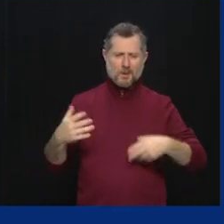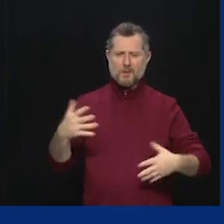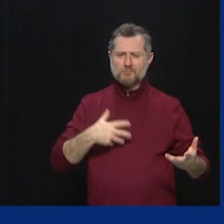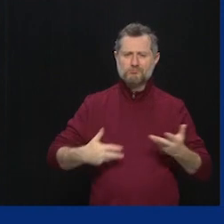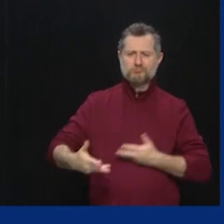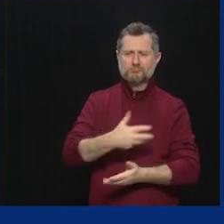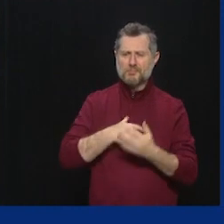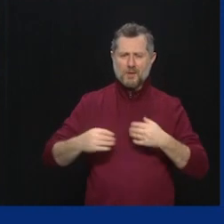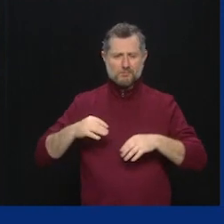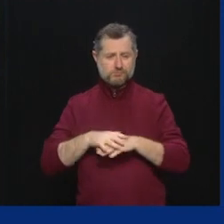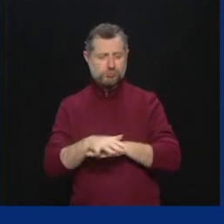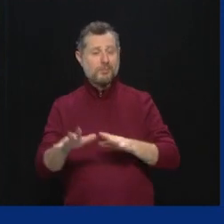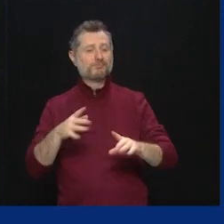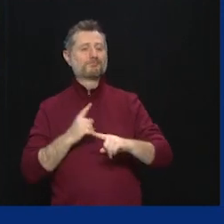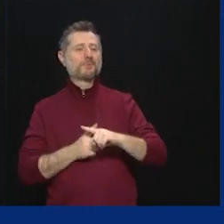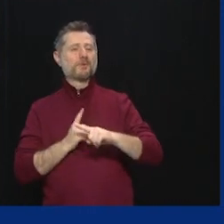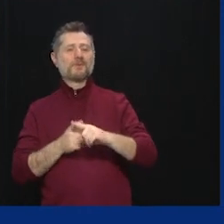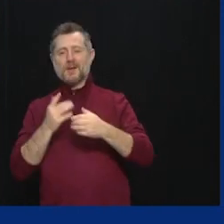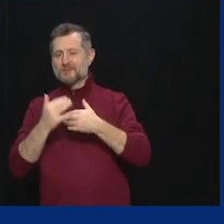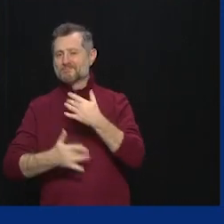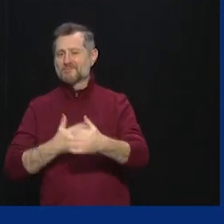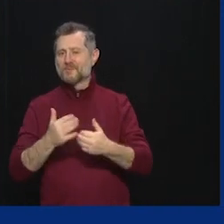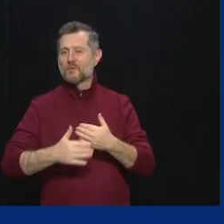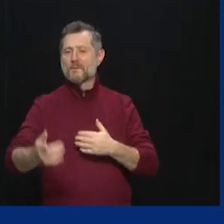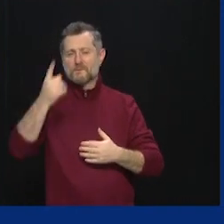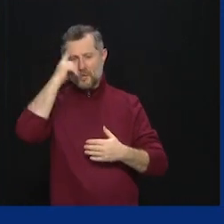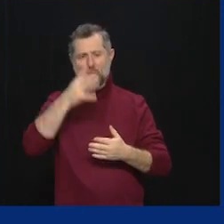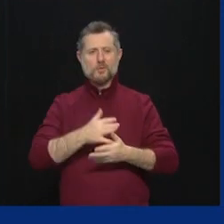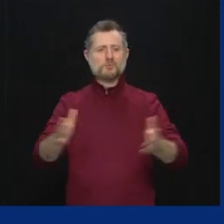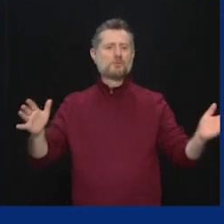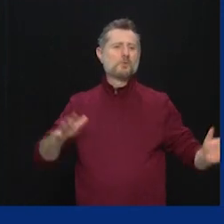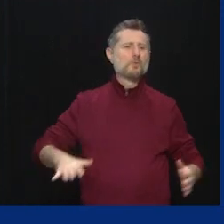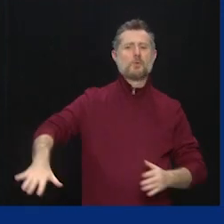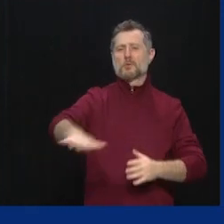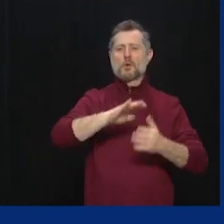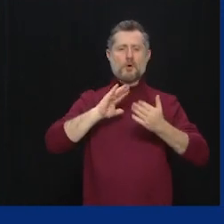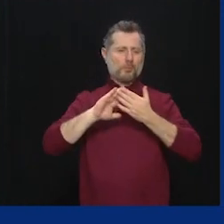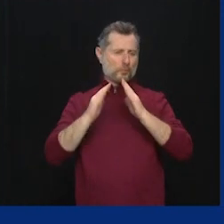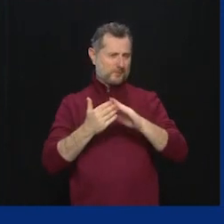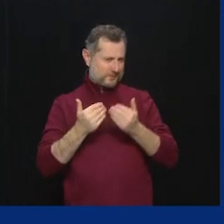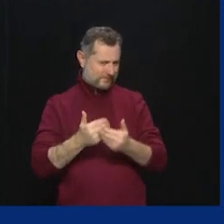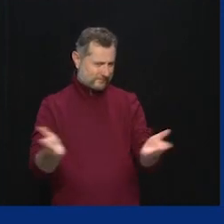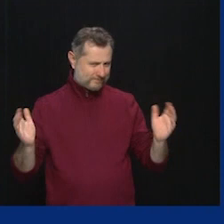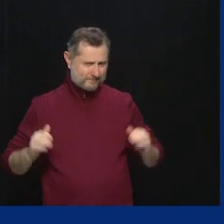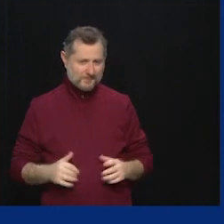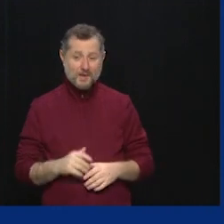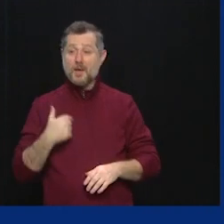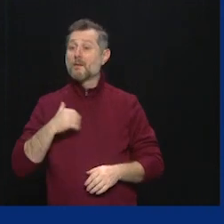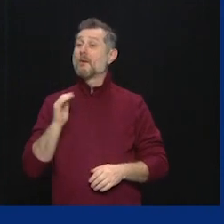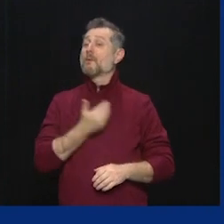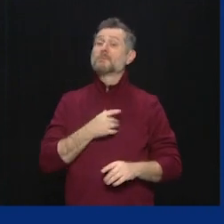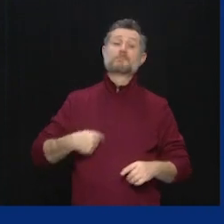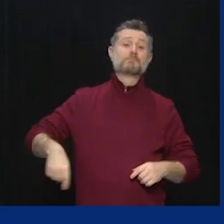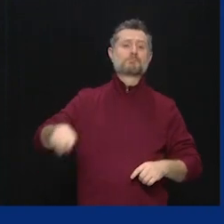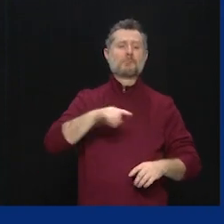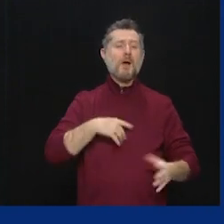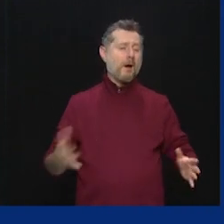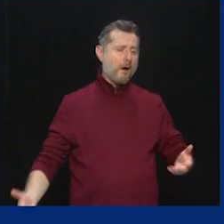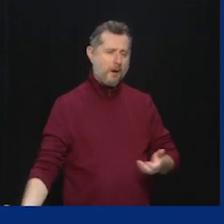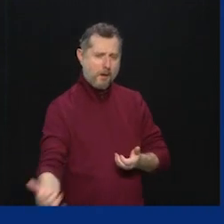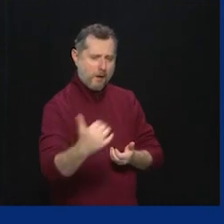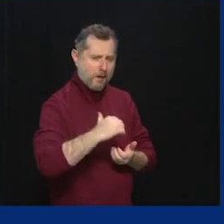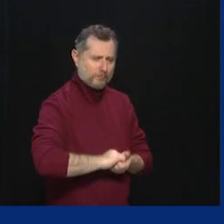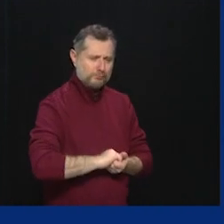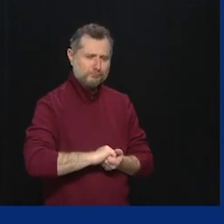Elmont community. And our productive public-private partnership is delivering significant public realm benefits to the